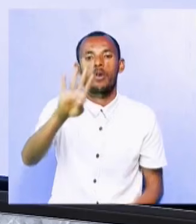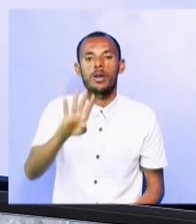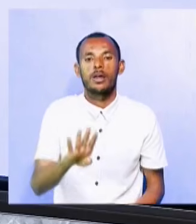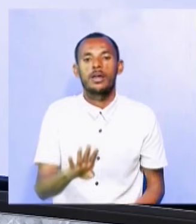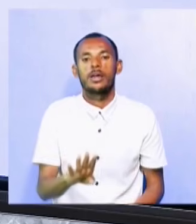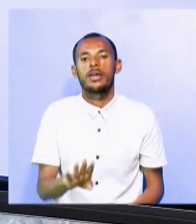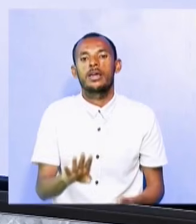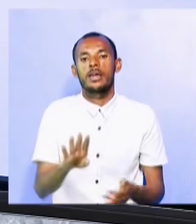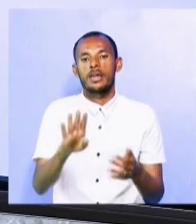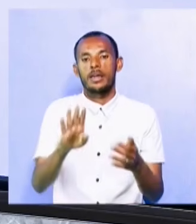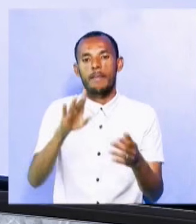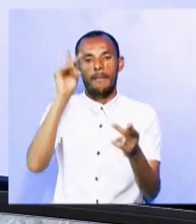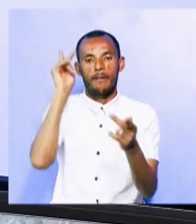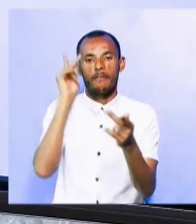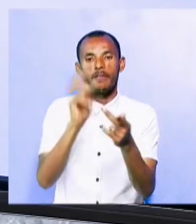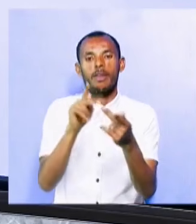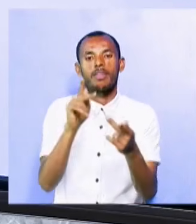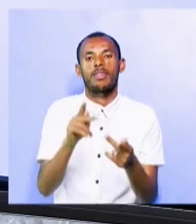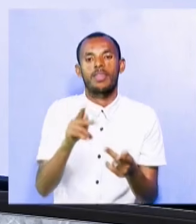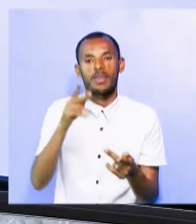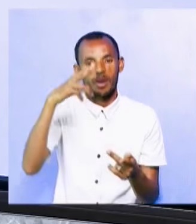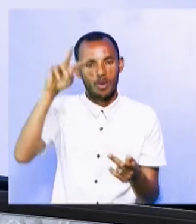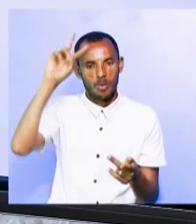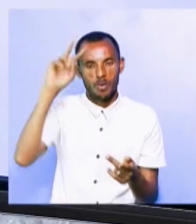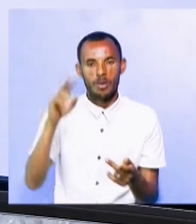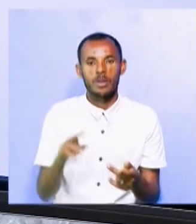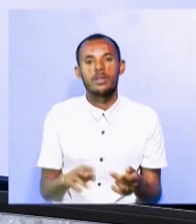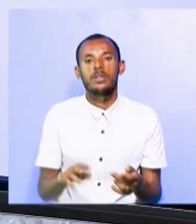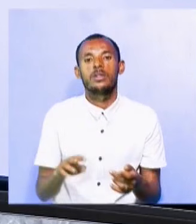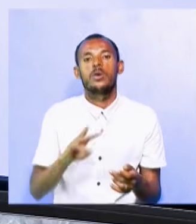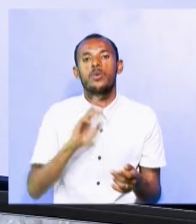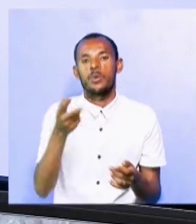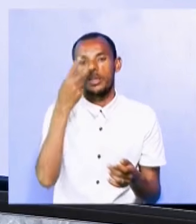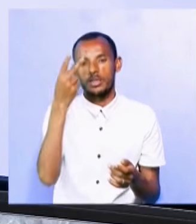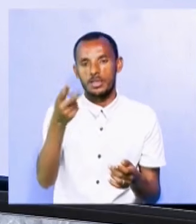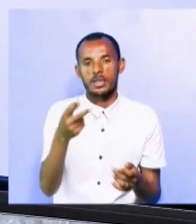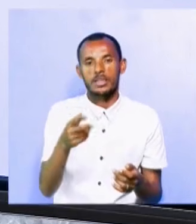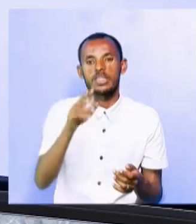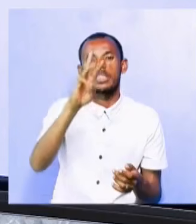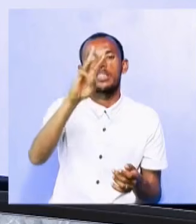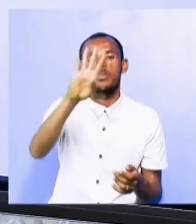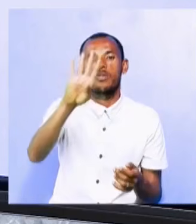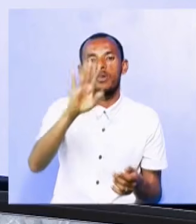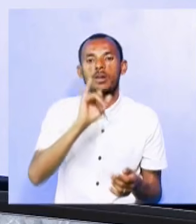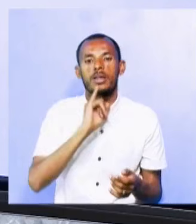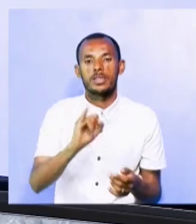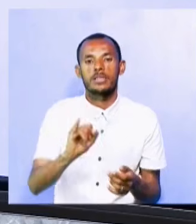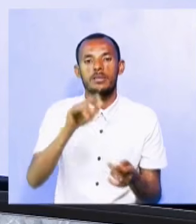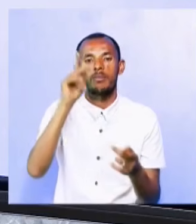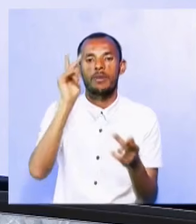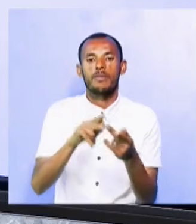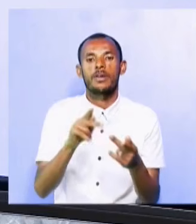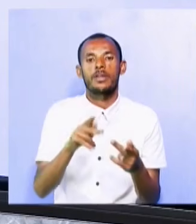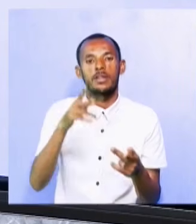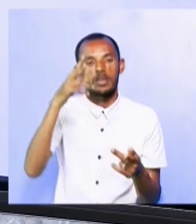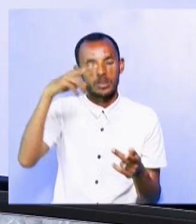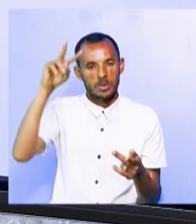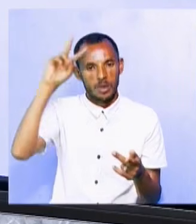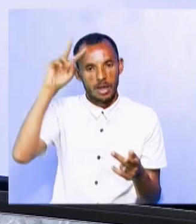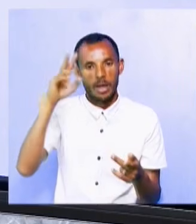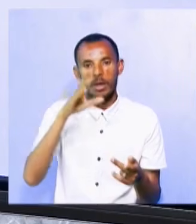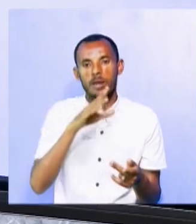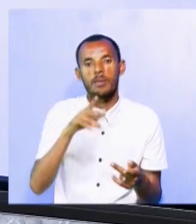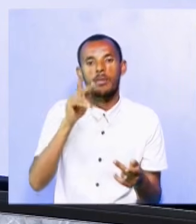in a certain perfect cube. Obviously, 64 is both perfect square and perfect